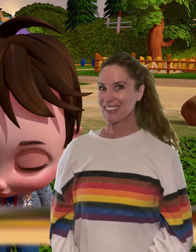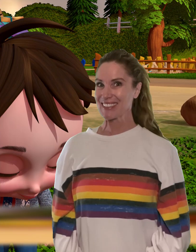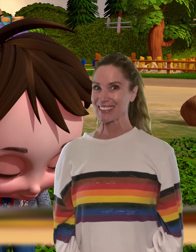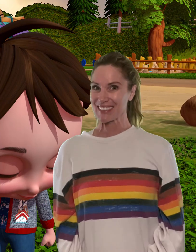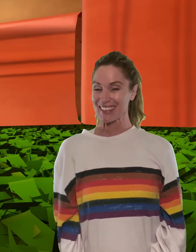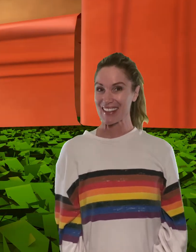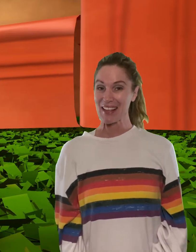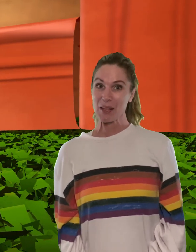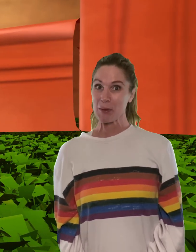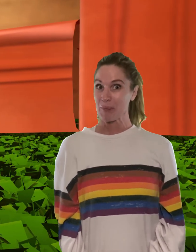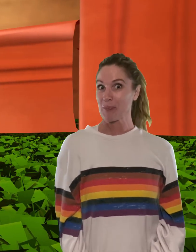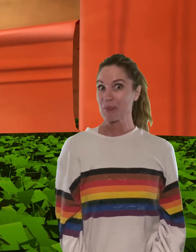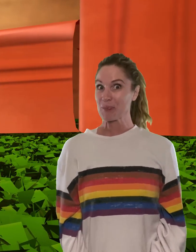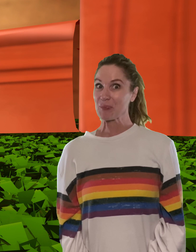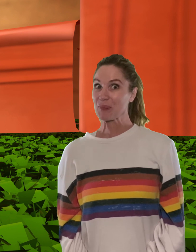again.